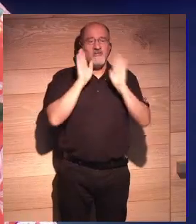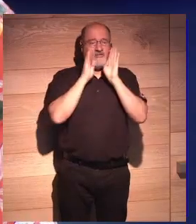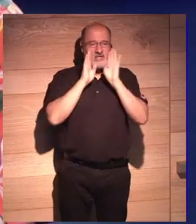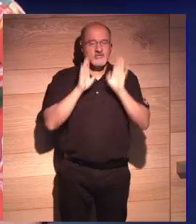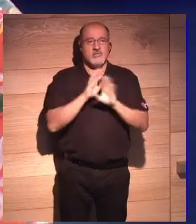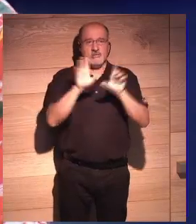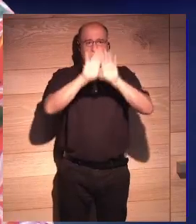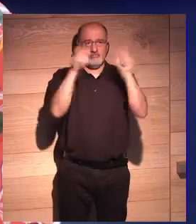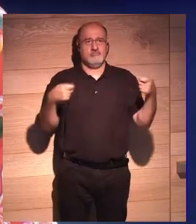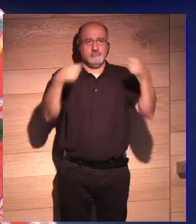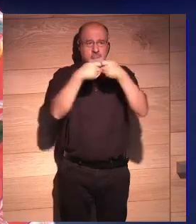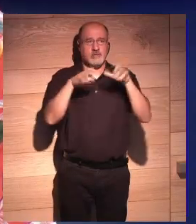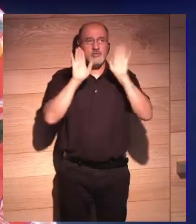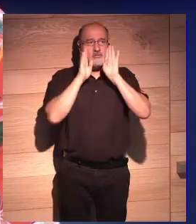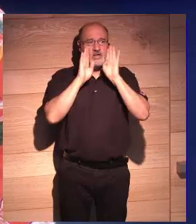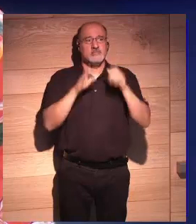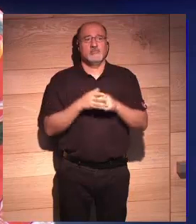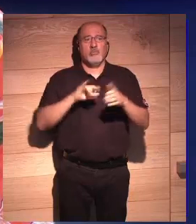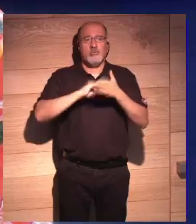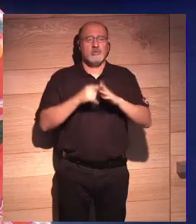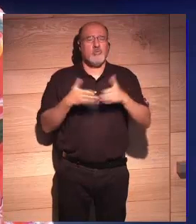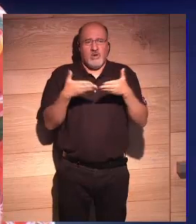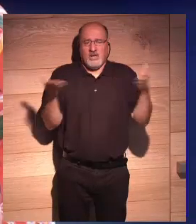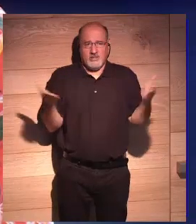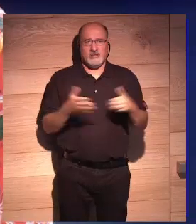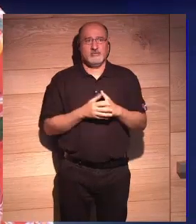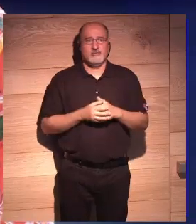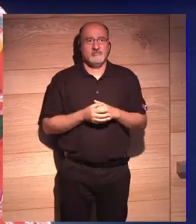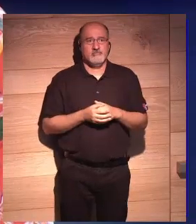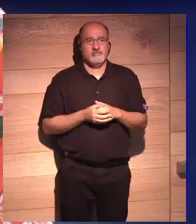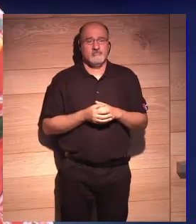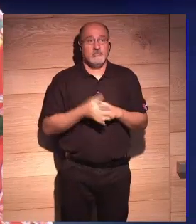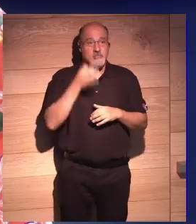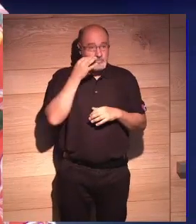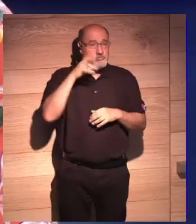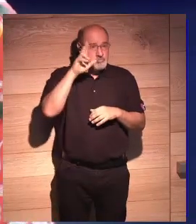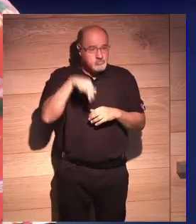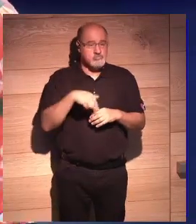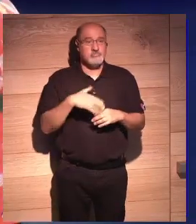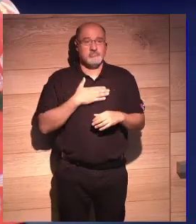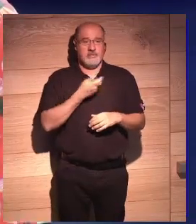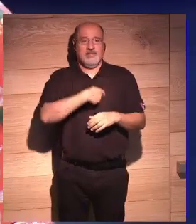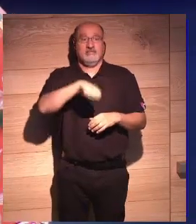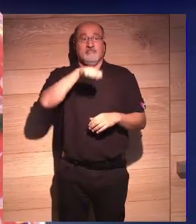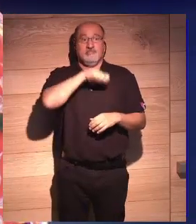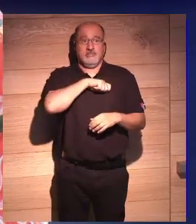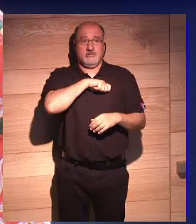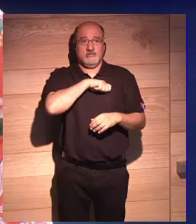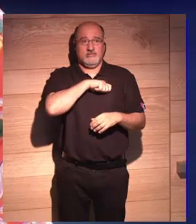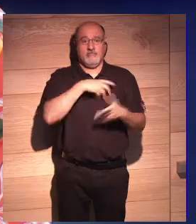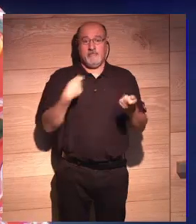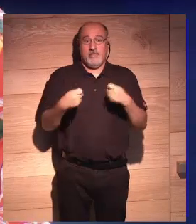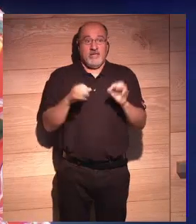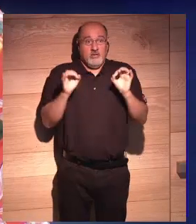Domain, Disney, Facebook. We are partners, we are Facebook partners, and the truth is that